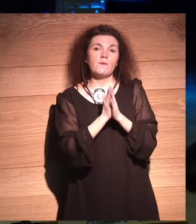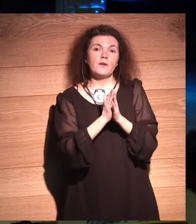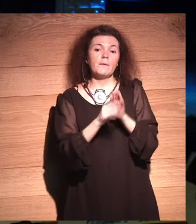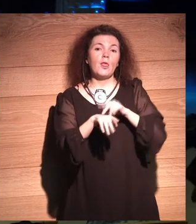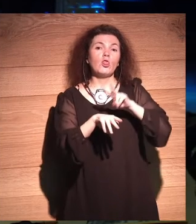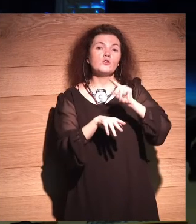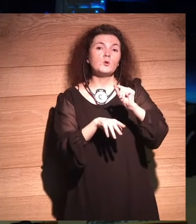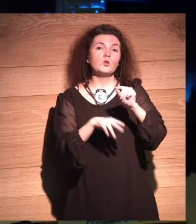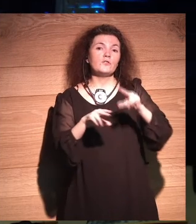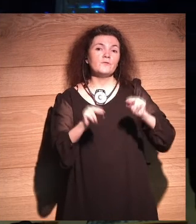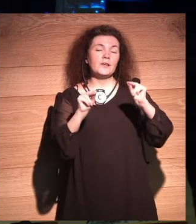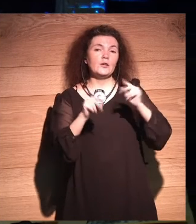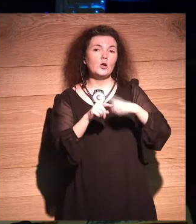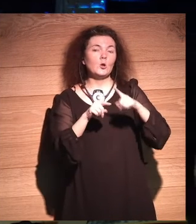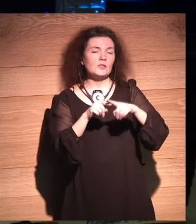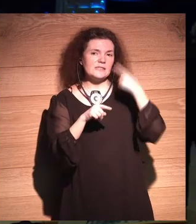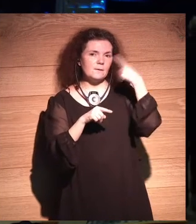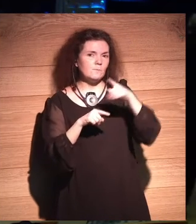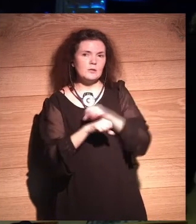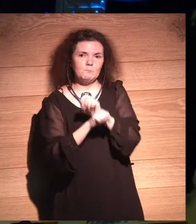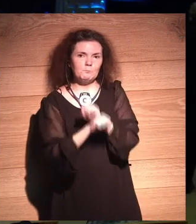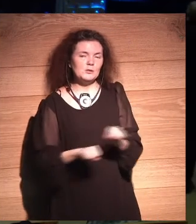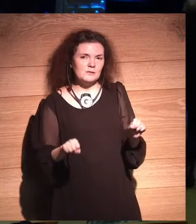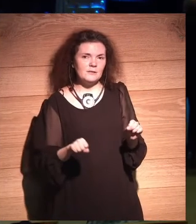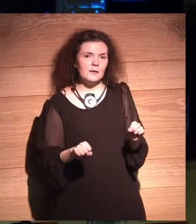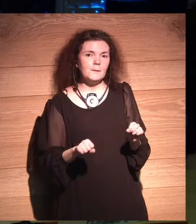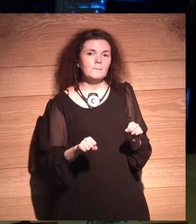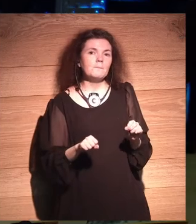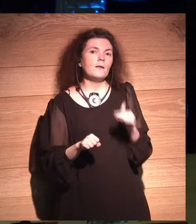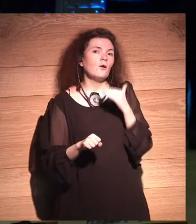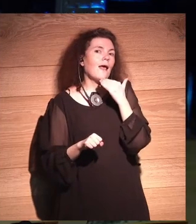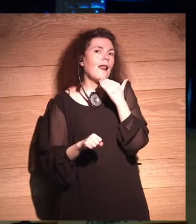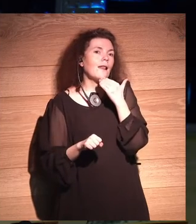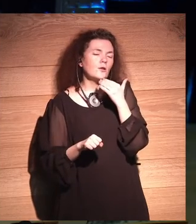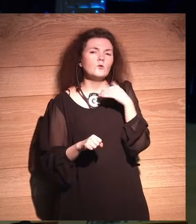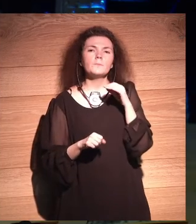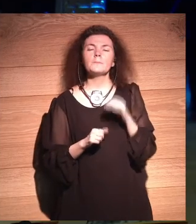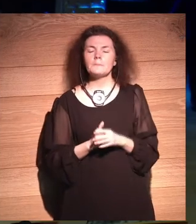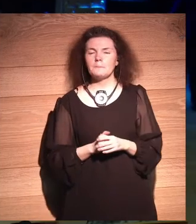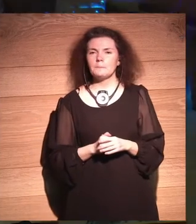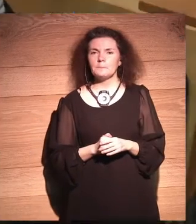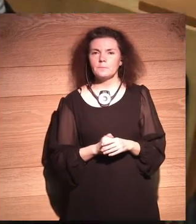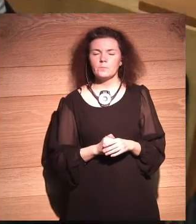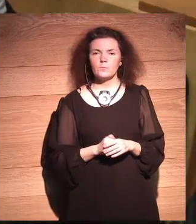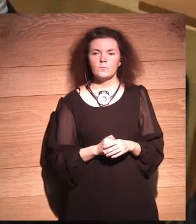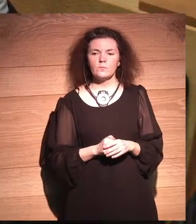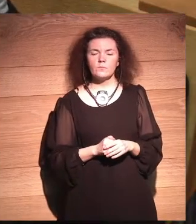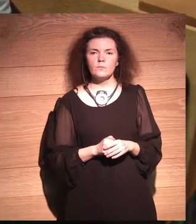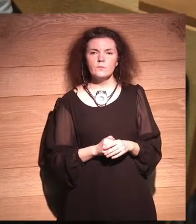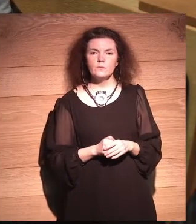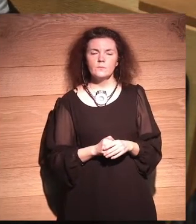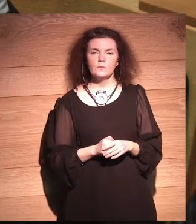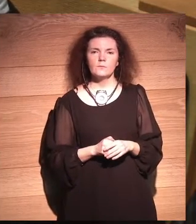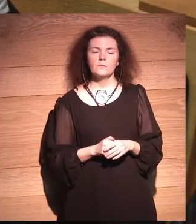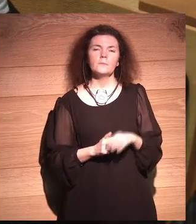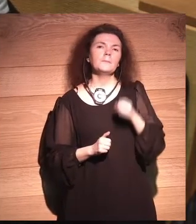some more questions here, but we have to finish in 2 minutes. So I know it's impossible, but...